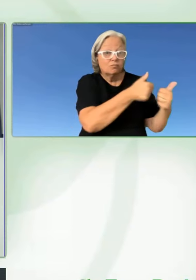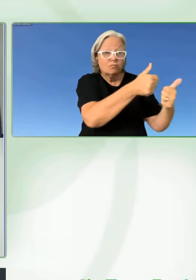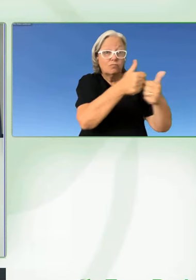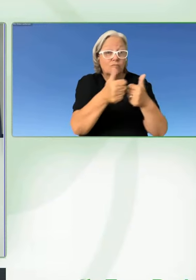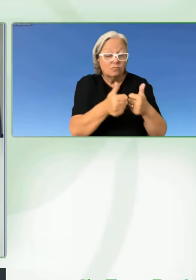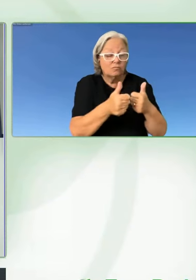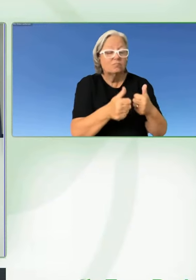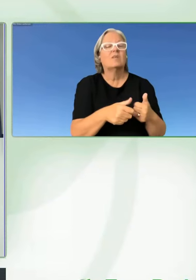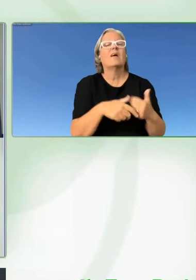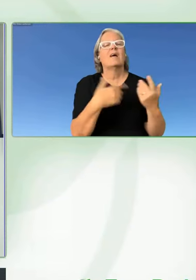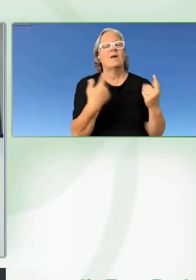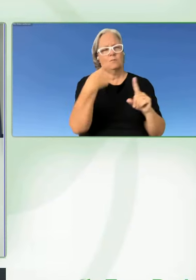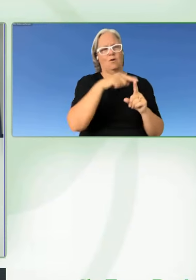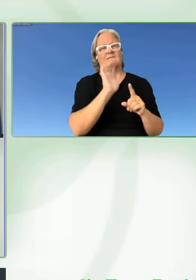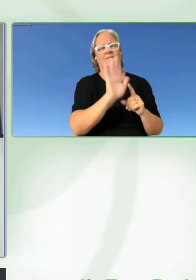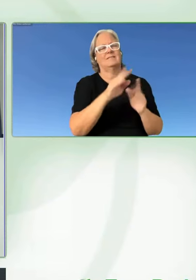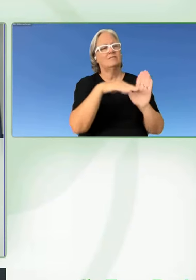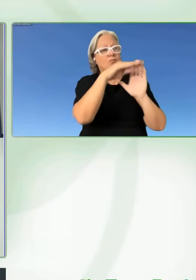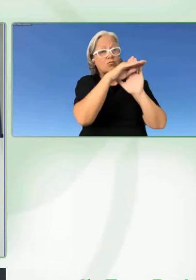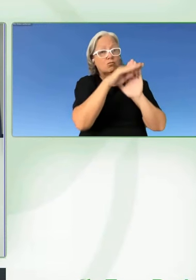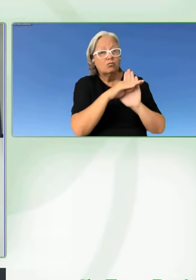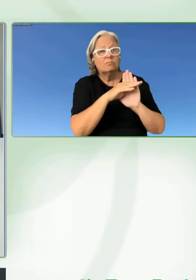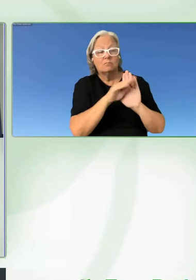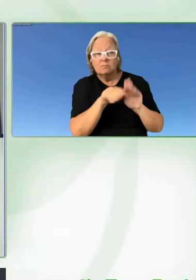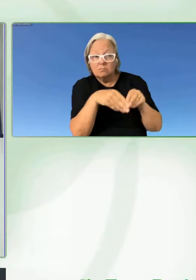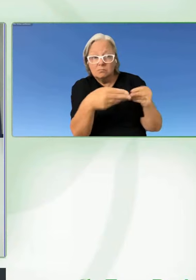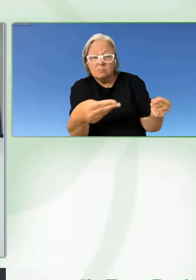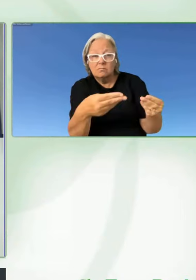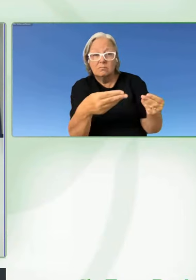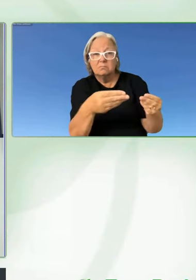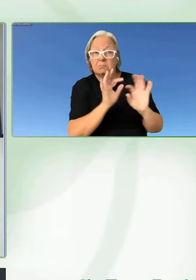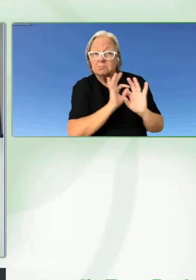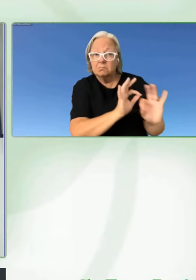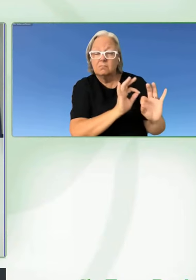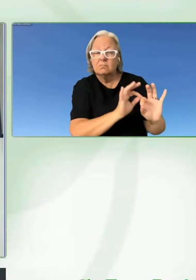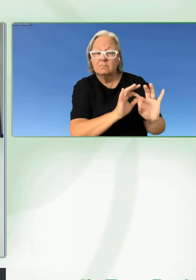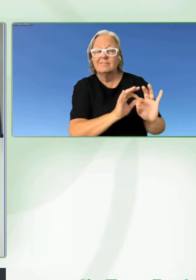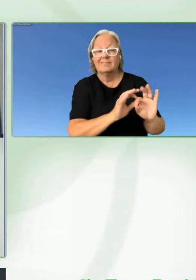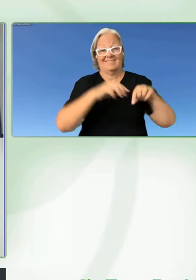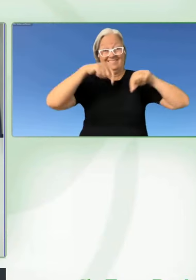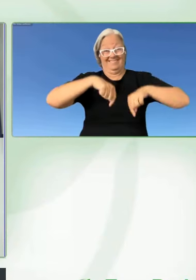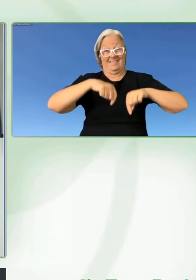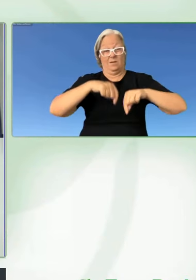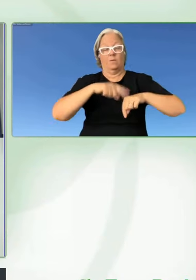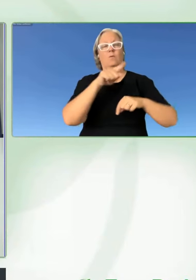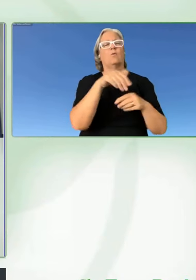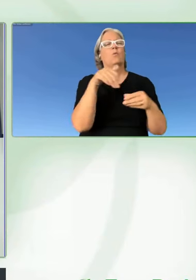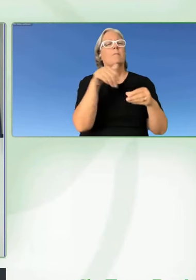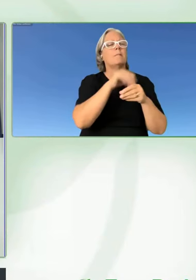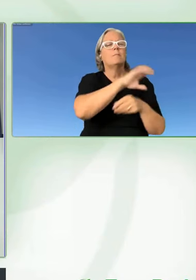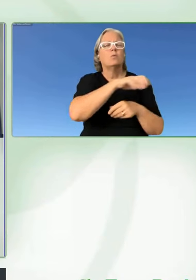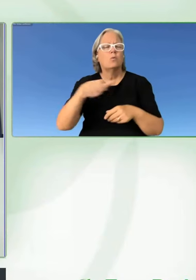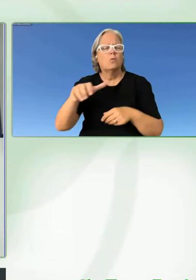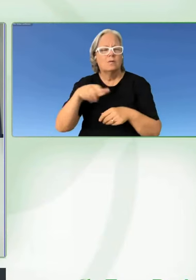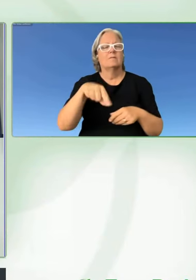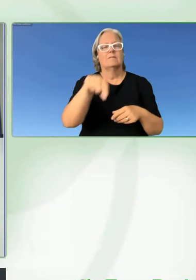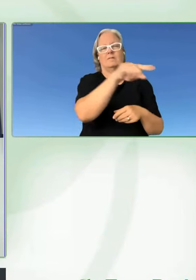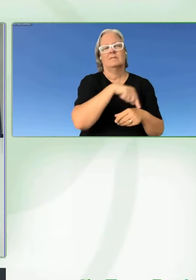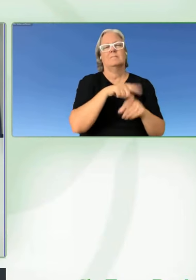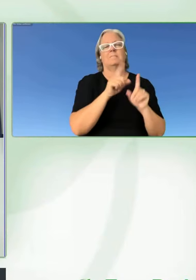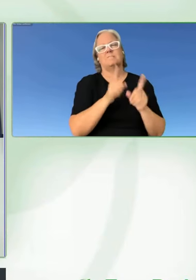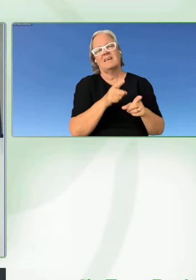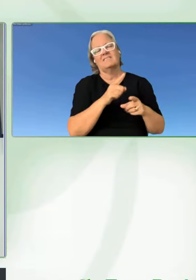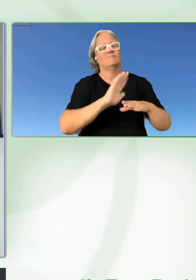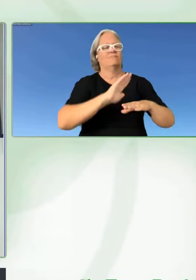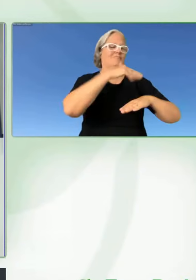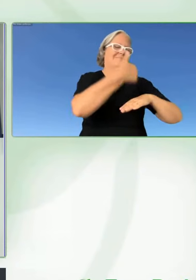And because currently all member states are already required to set up national bodies to